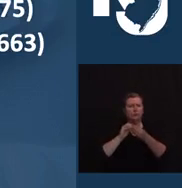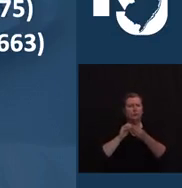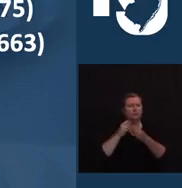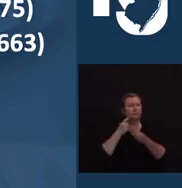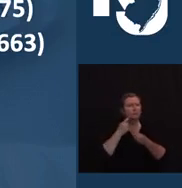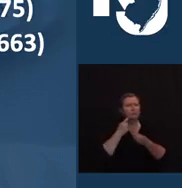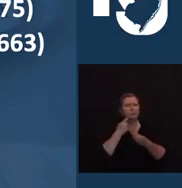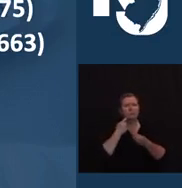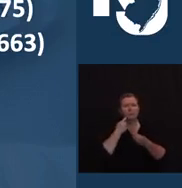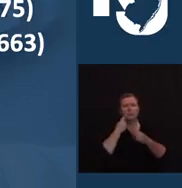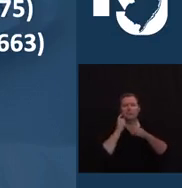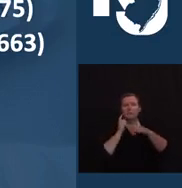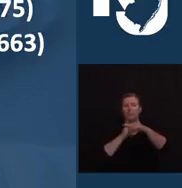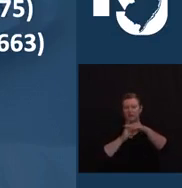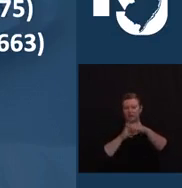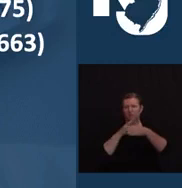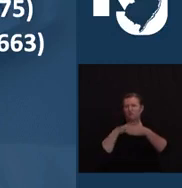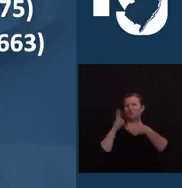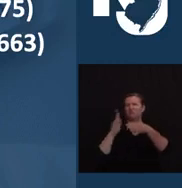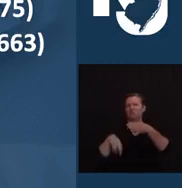last Monday we added a total of